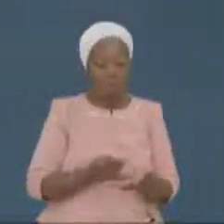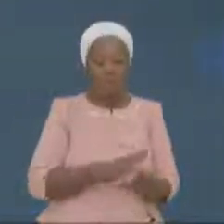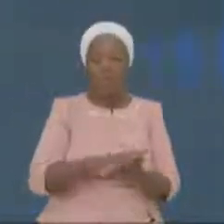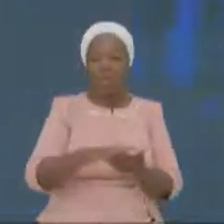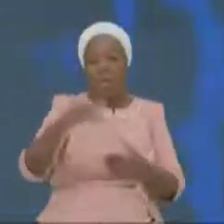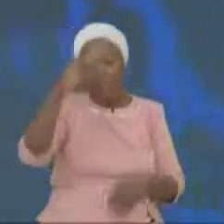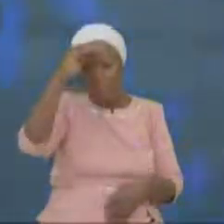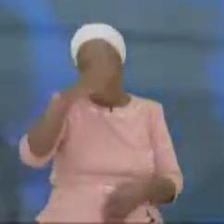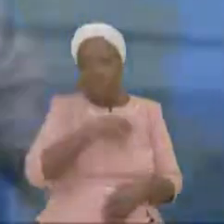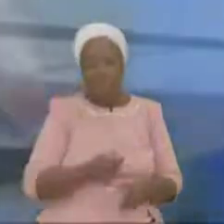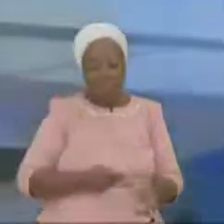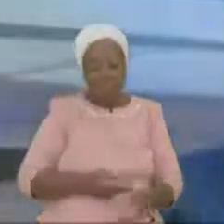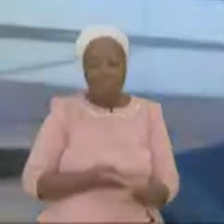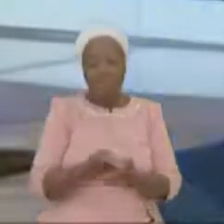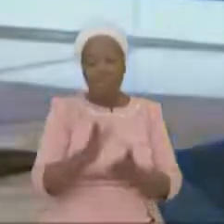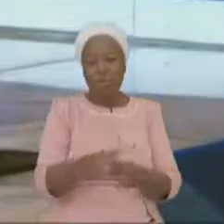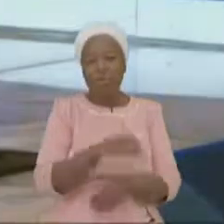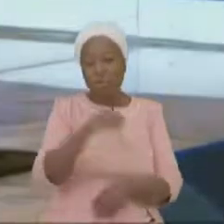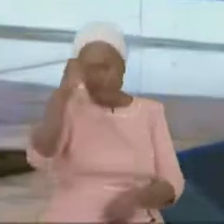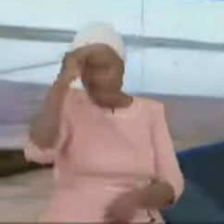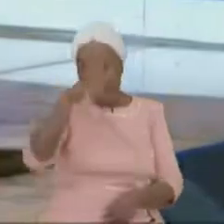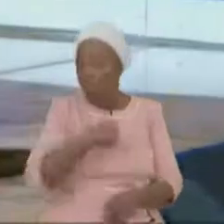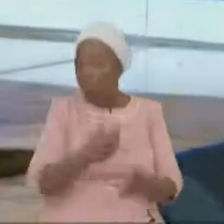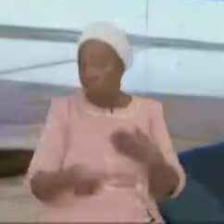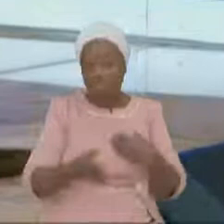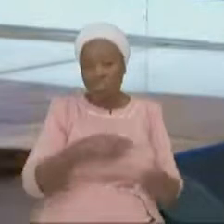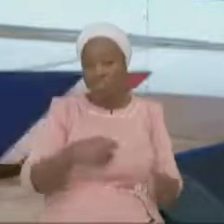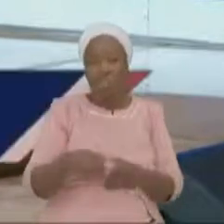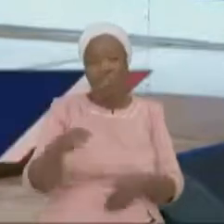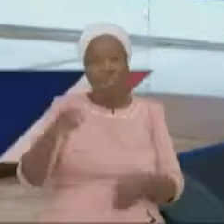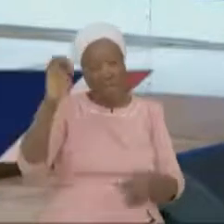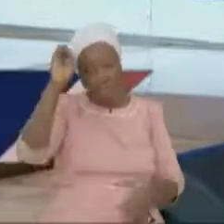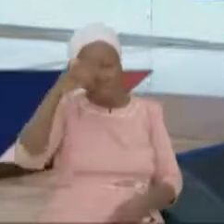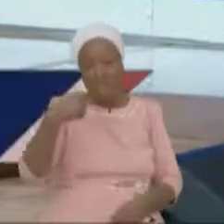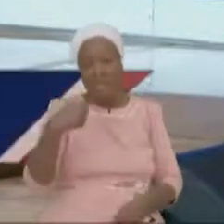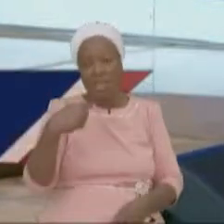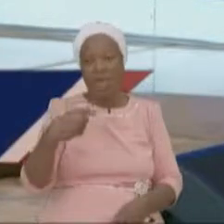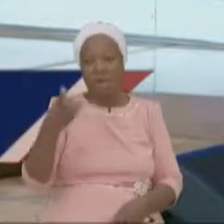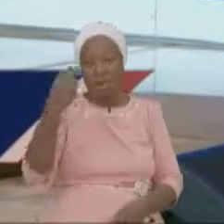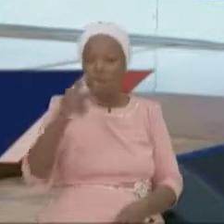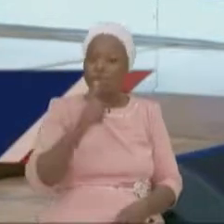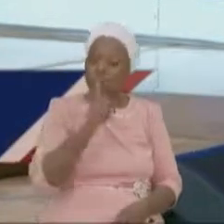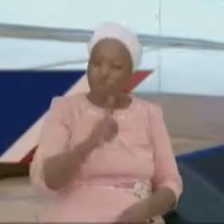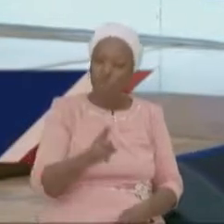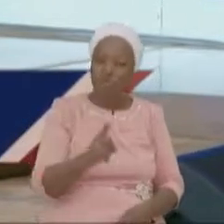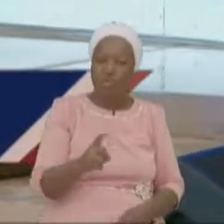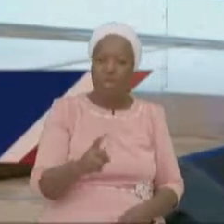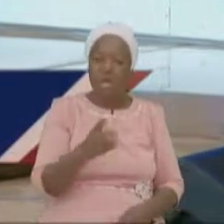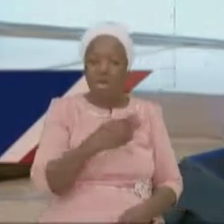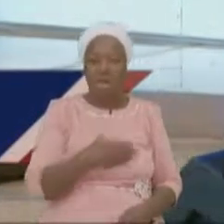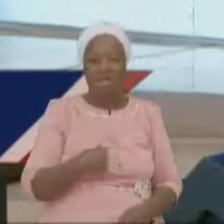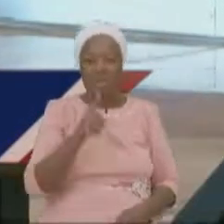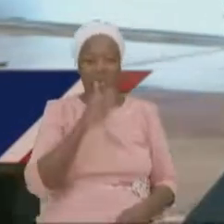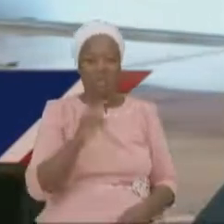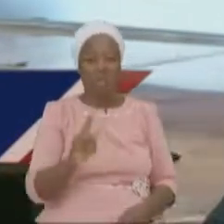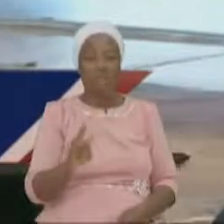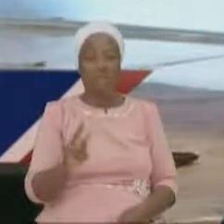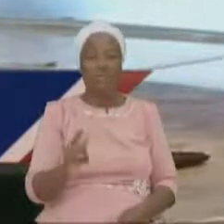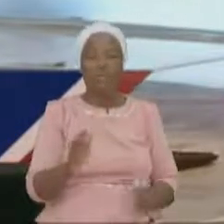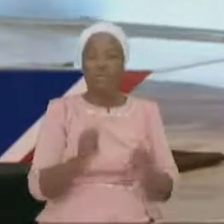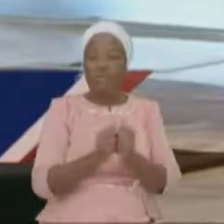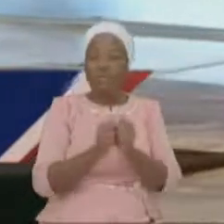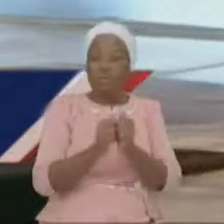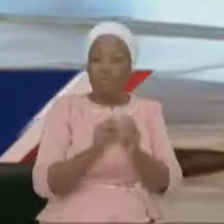a truthful man, and whatever he said was the truth. And actually,